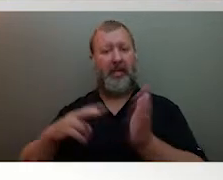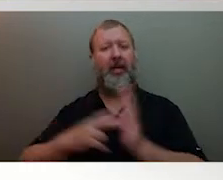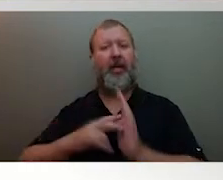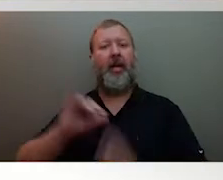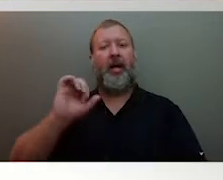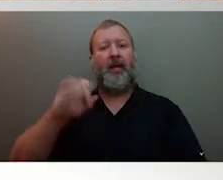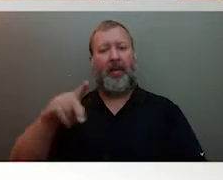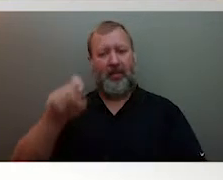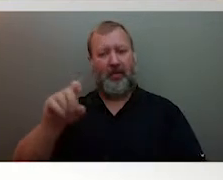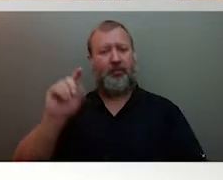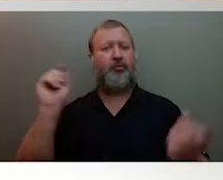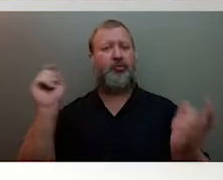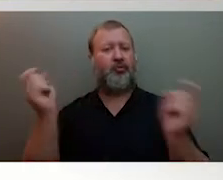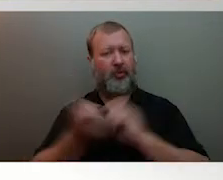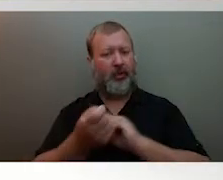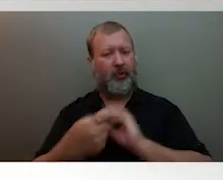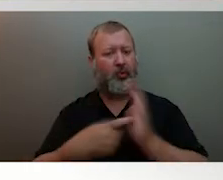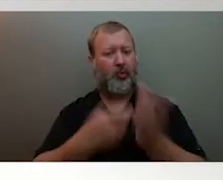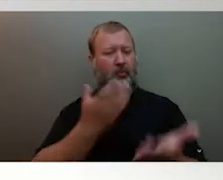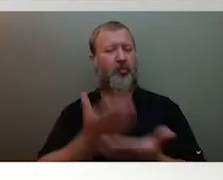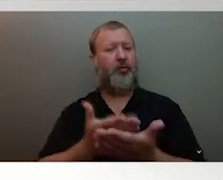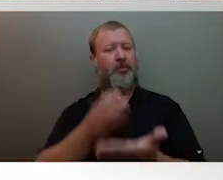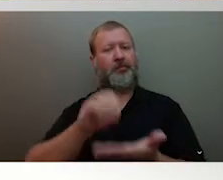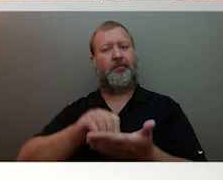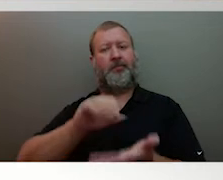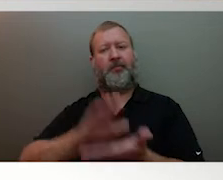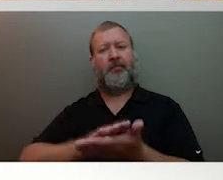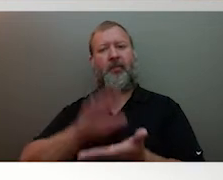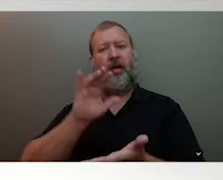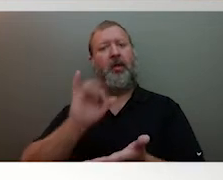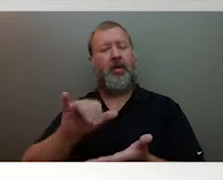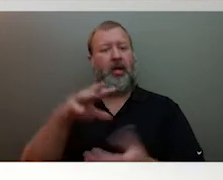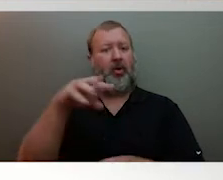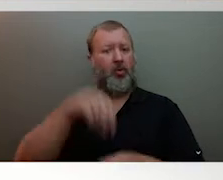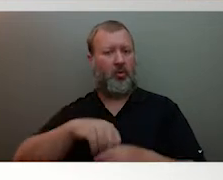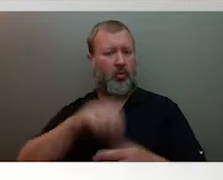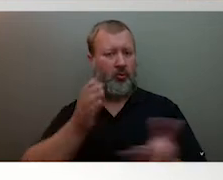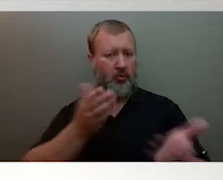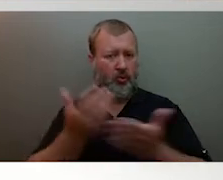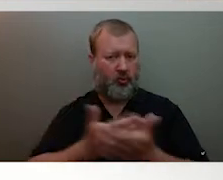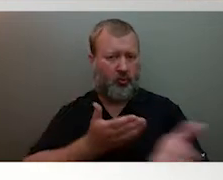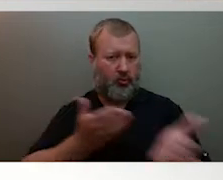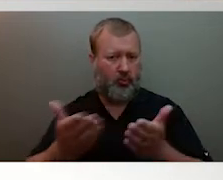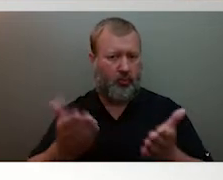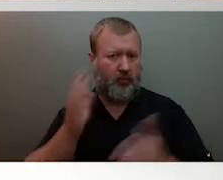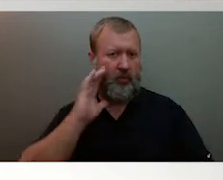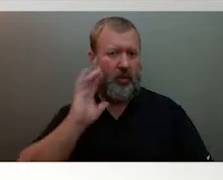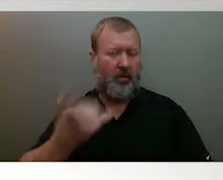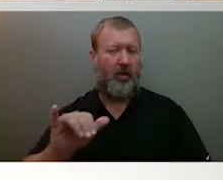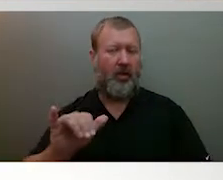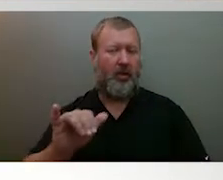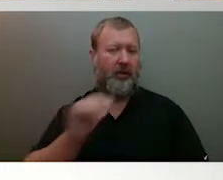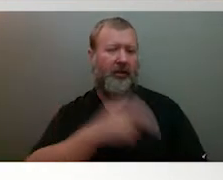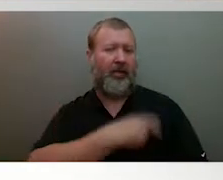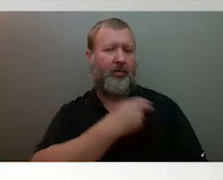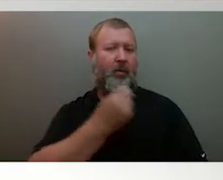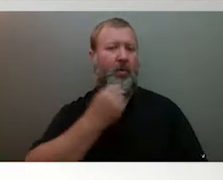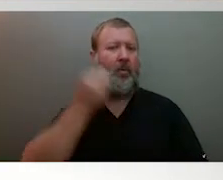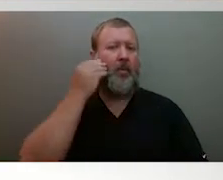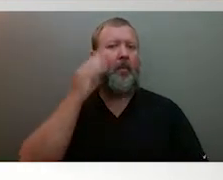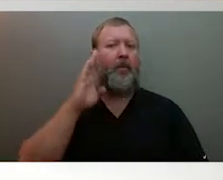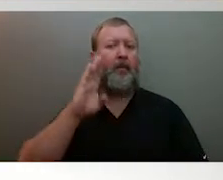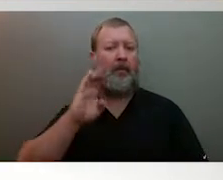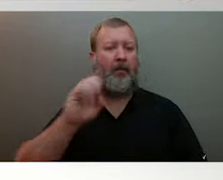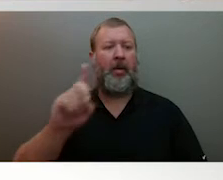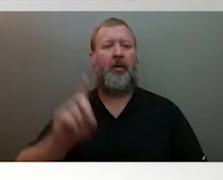be revised to reflect the changes of the IEP and now include those services within the IEP for hospital homebound. At